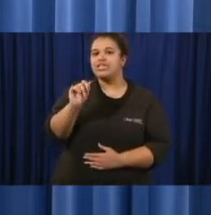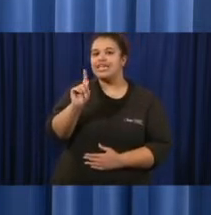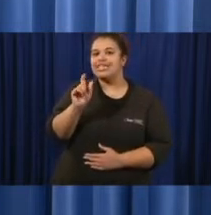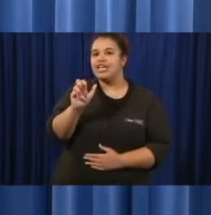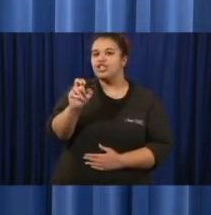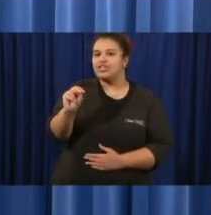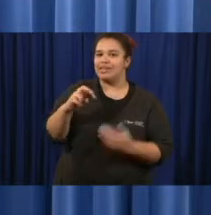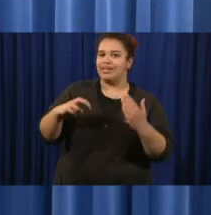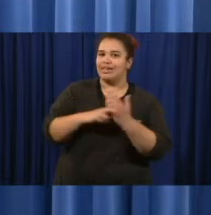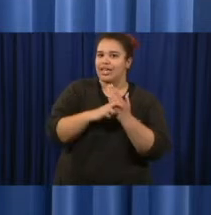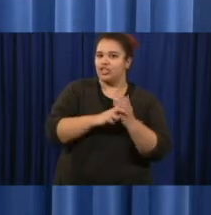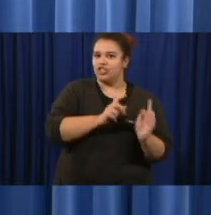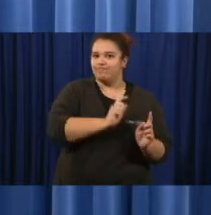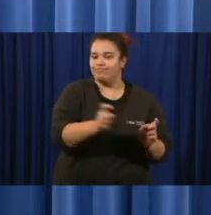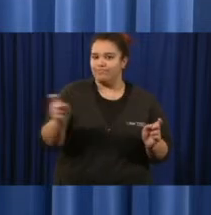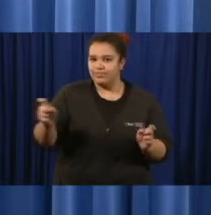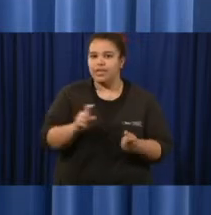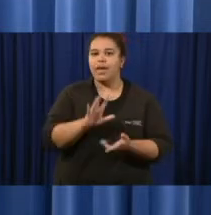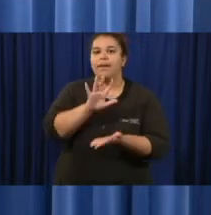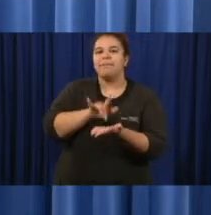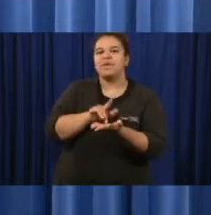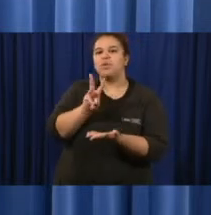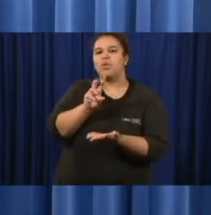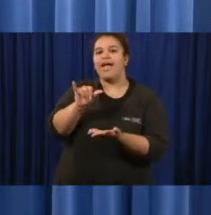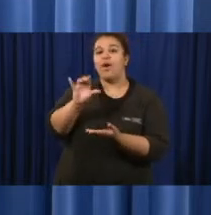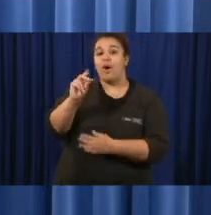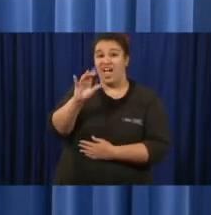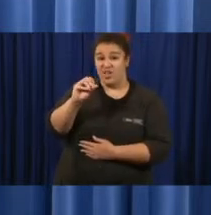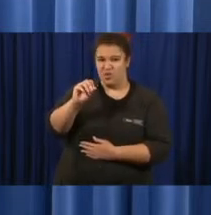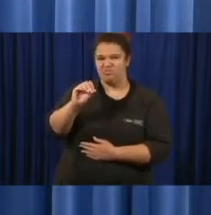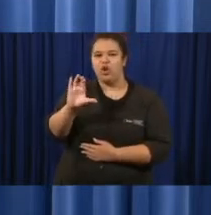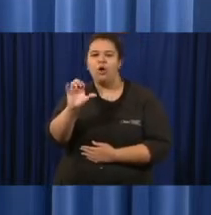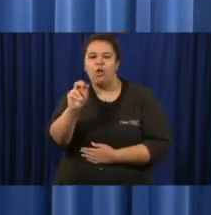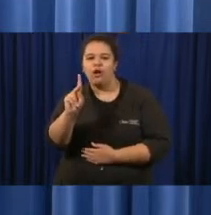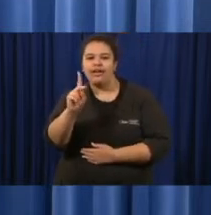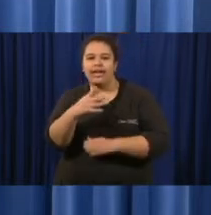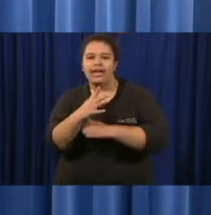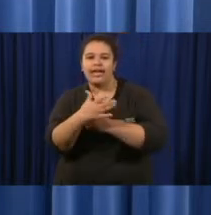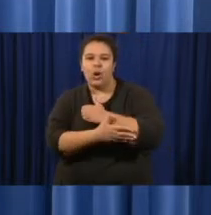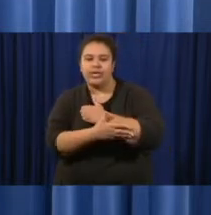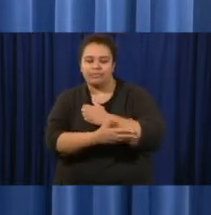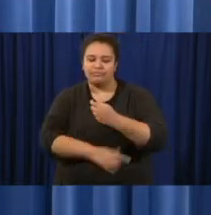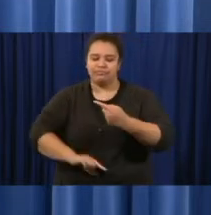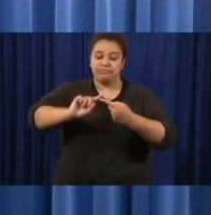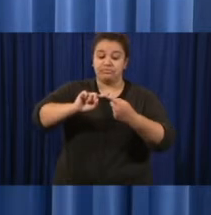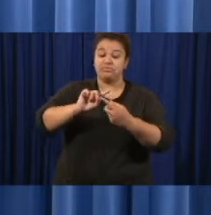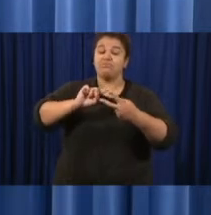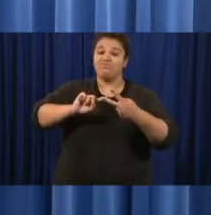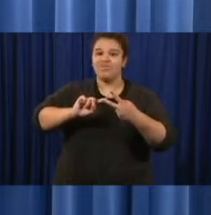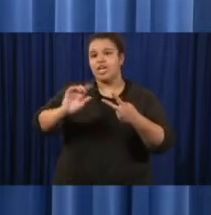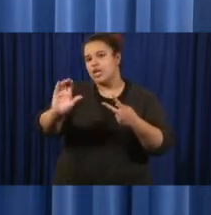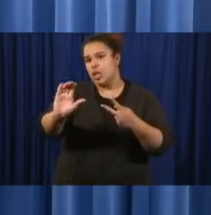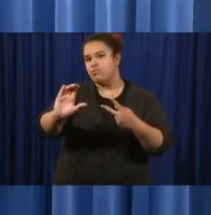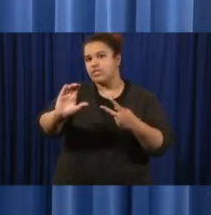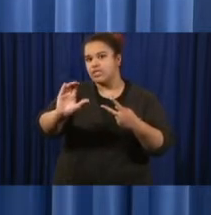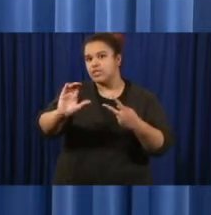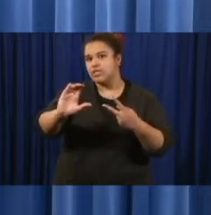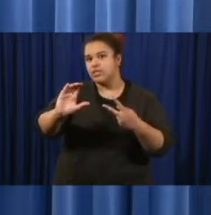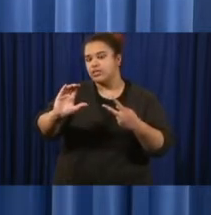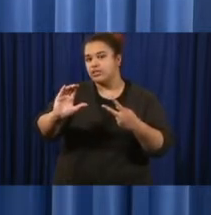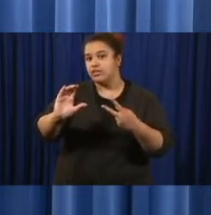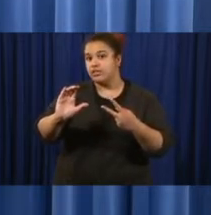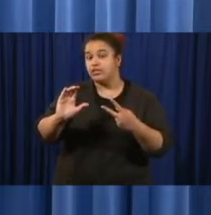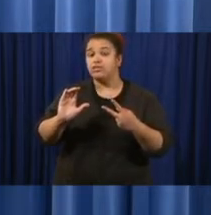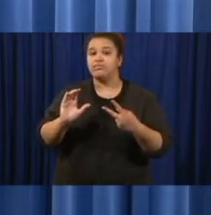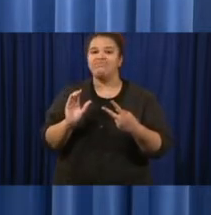Medway, Ohio, in Clark County. There was one issued in Columbus by this